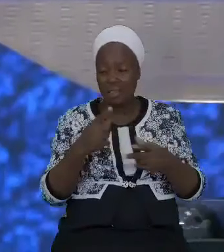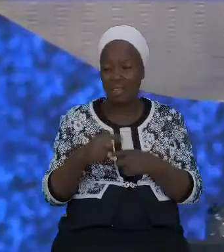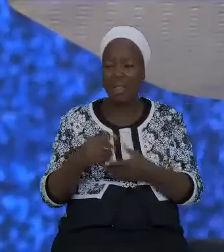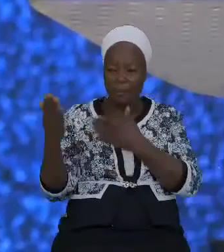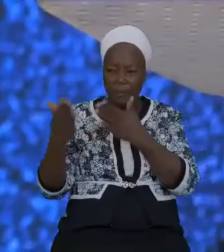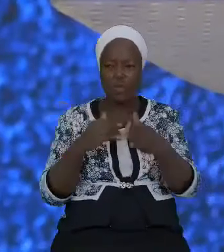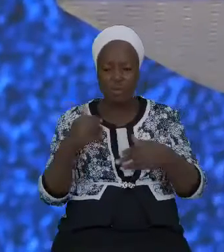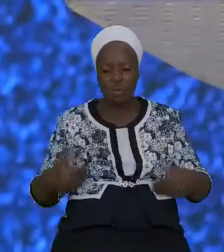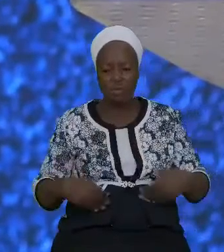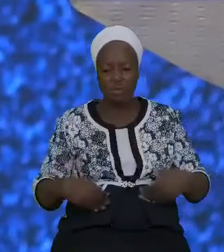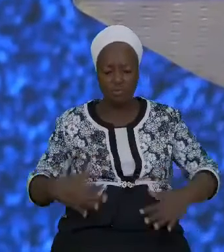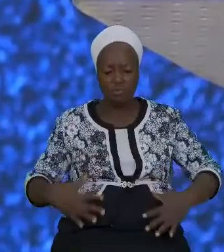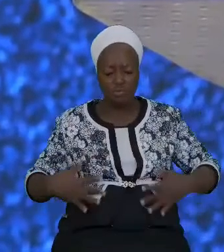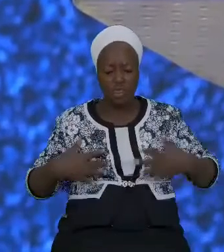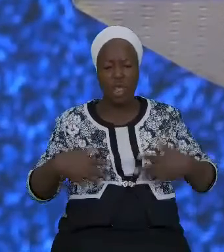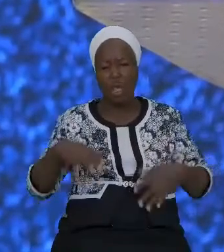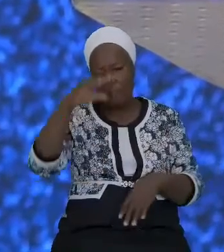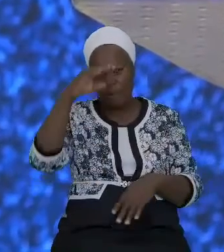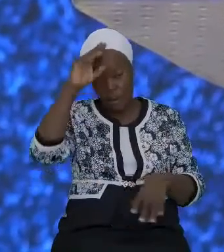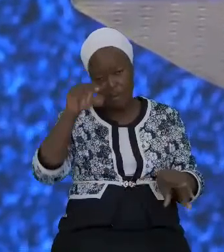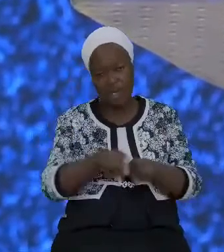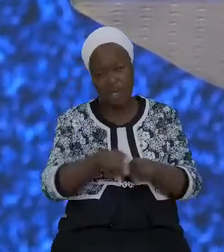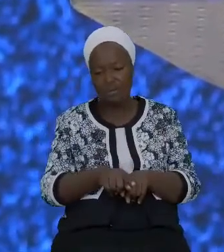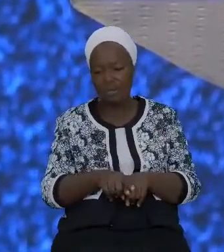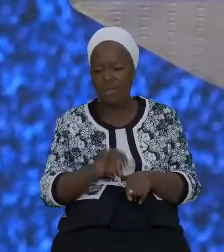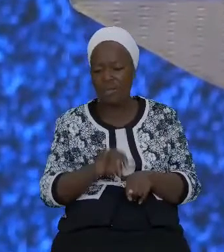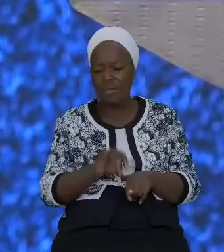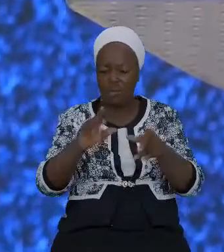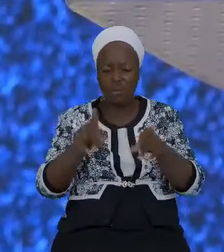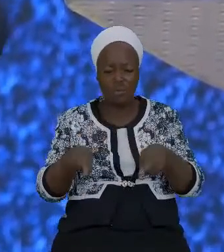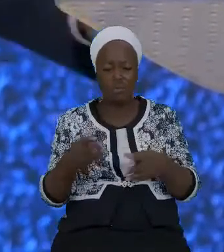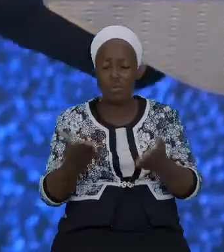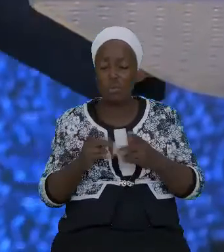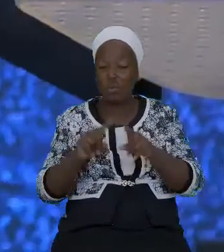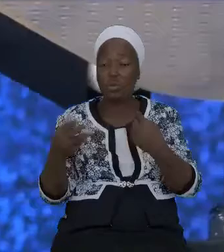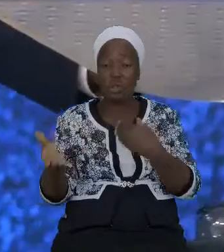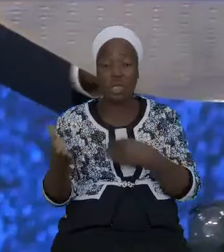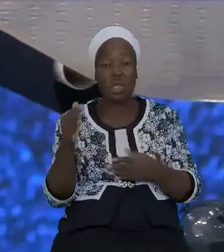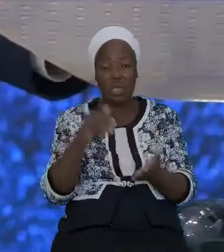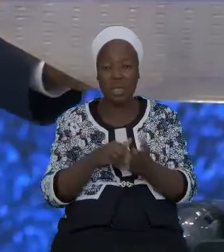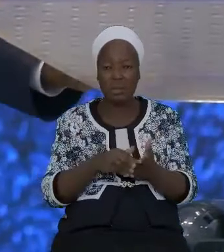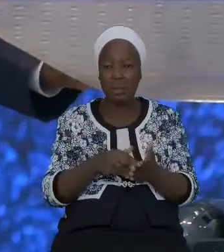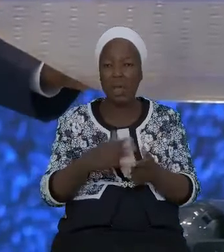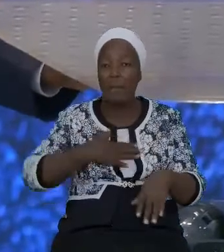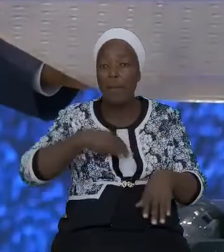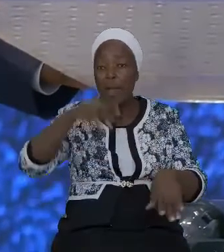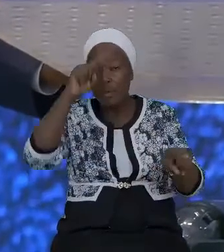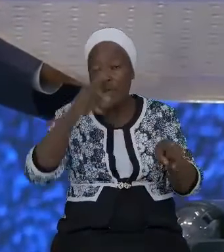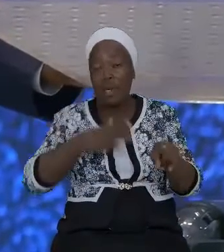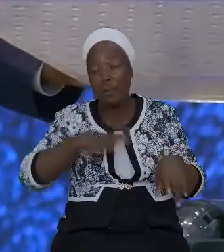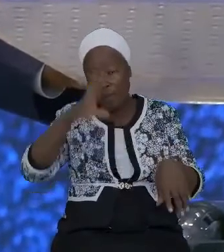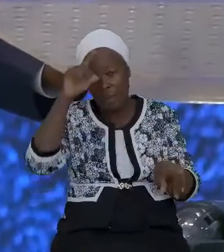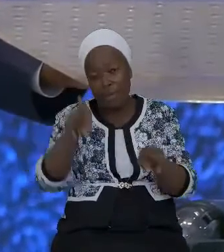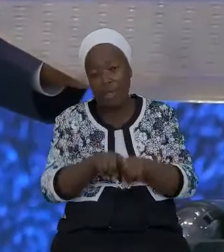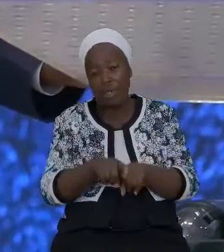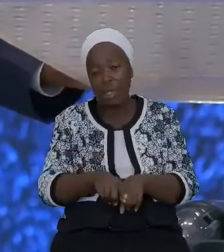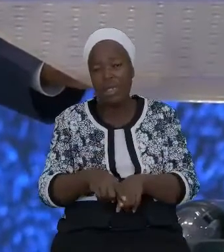younger brother, I don't want to go there again. My brother, there are things that happen in life.